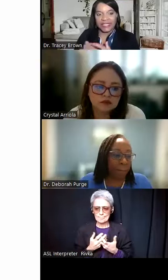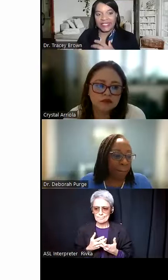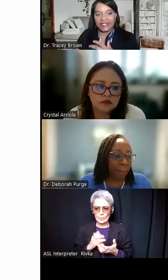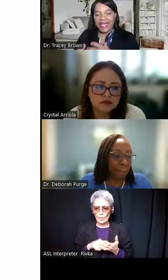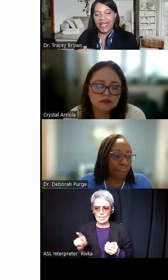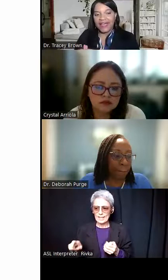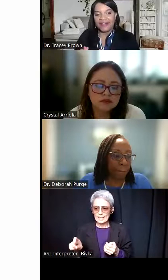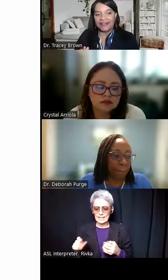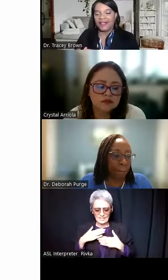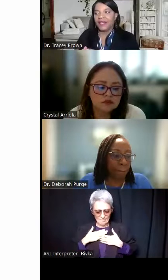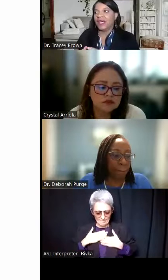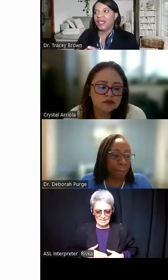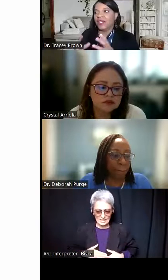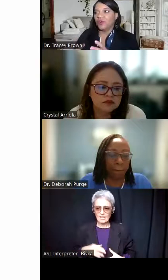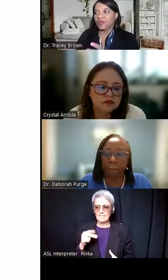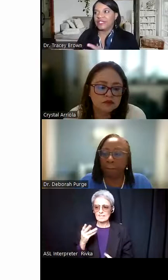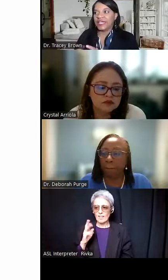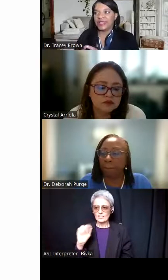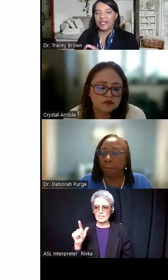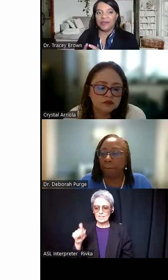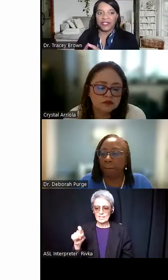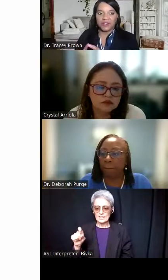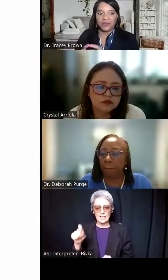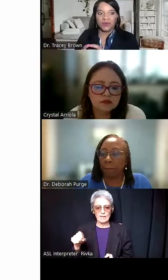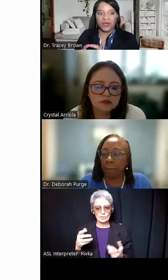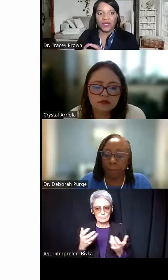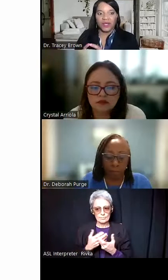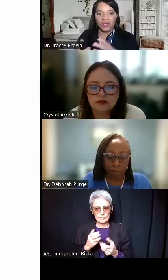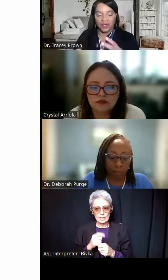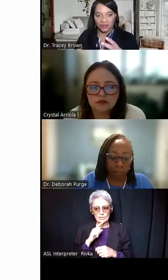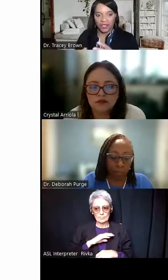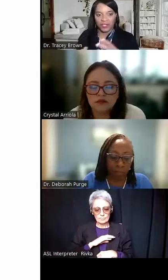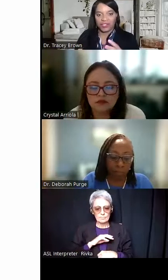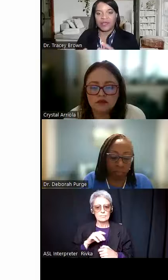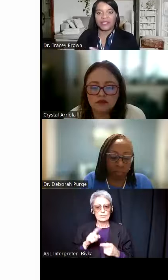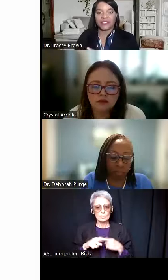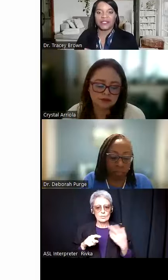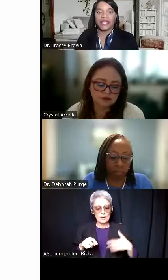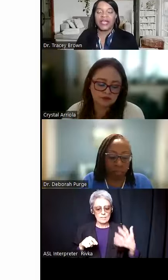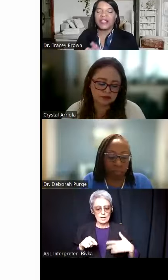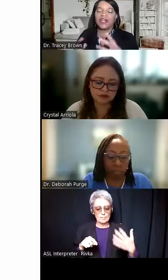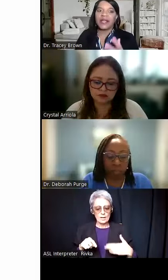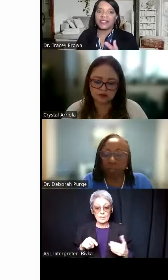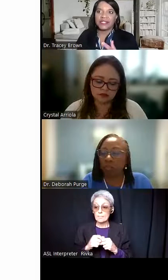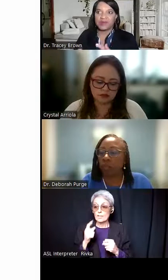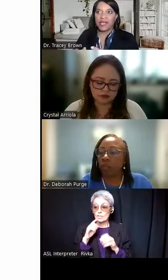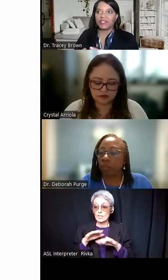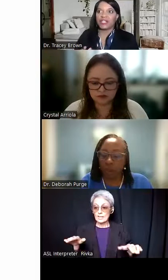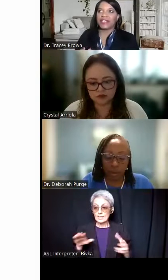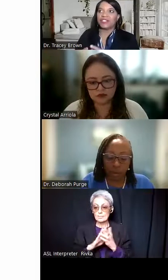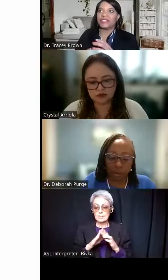needs that kids have in order to get them into a good space. And then